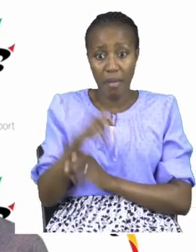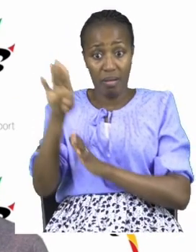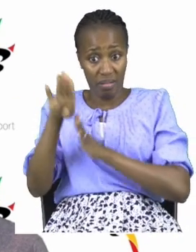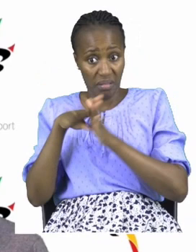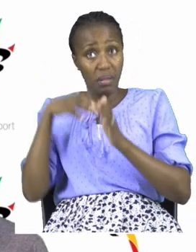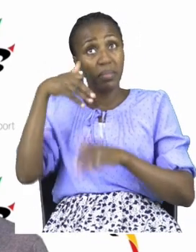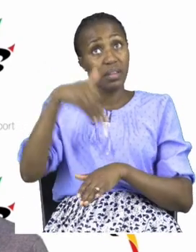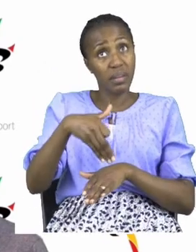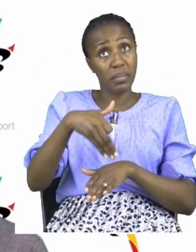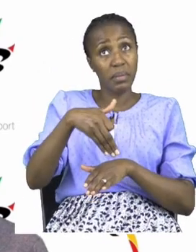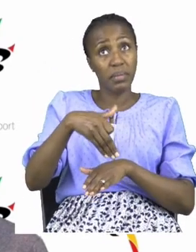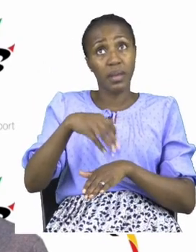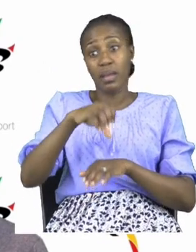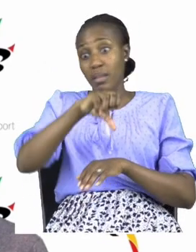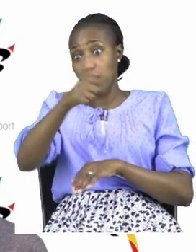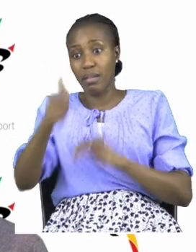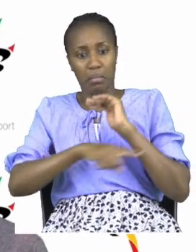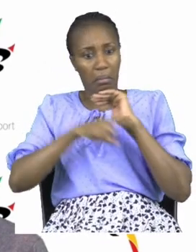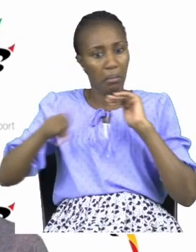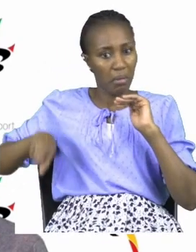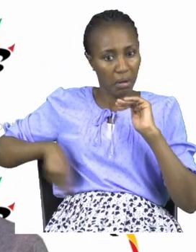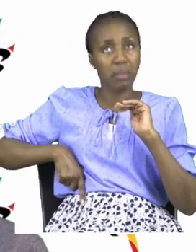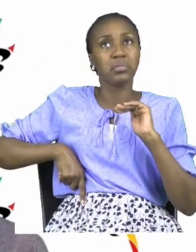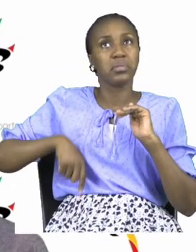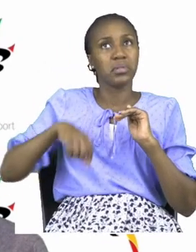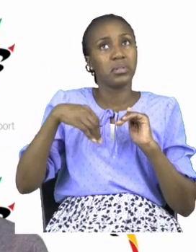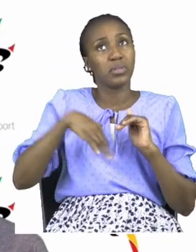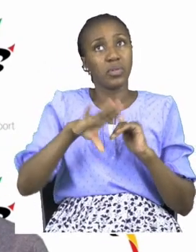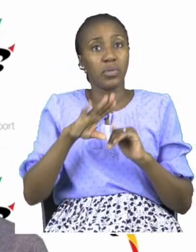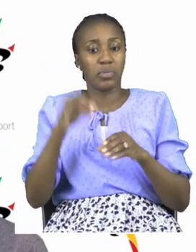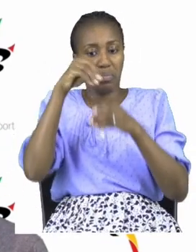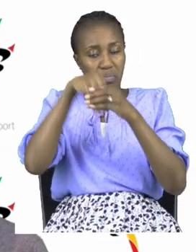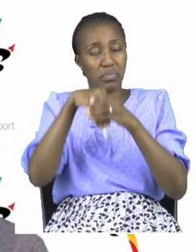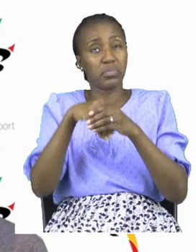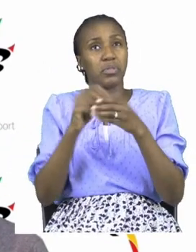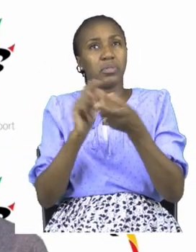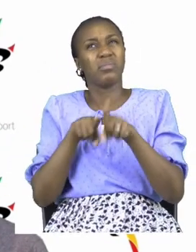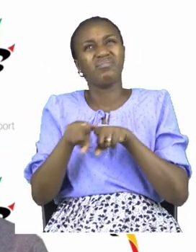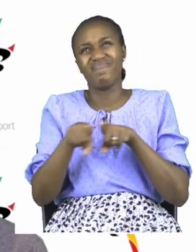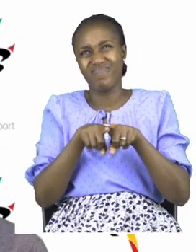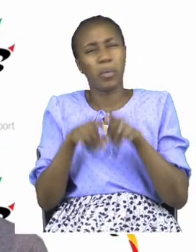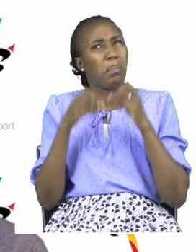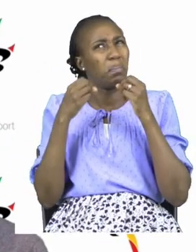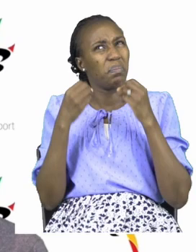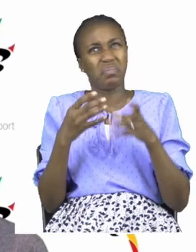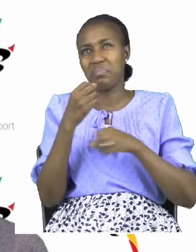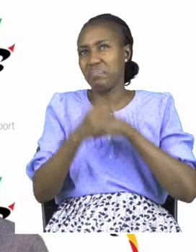play tournaments in South Africa. So tennis has been around for many years.